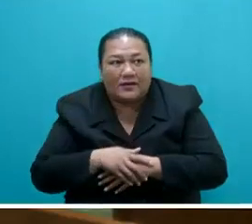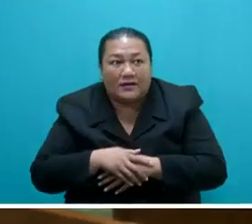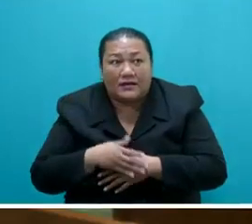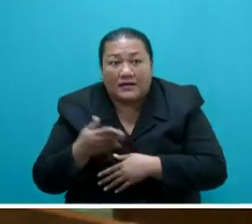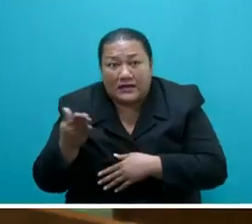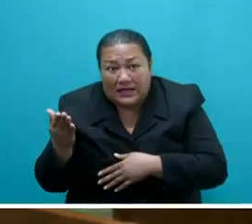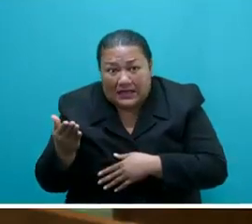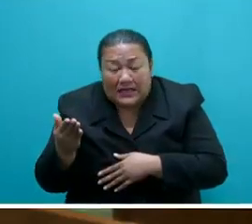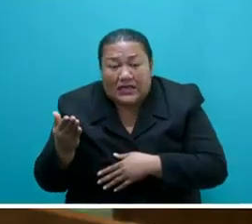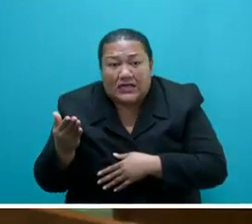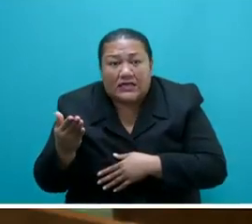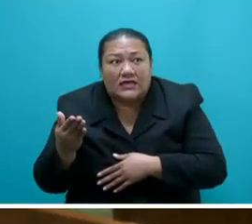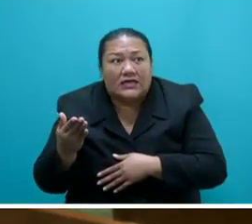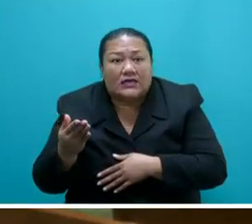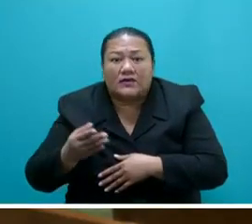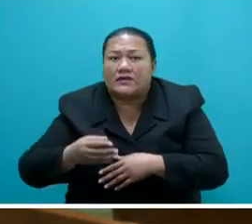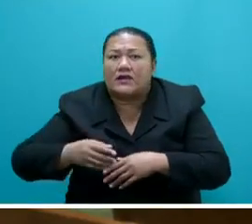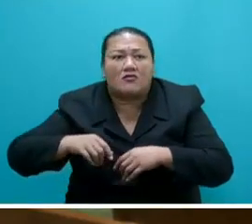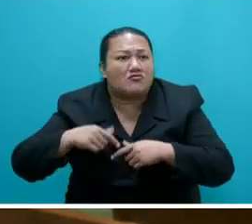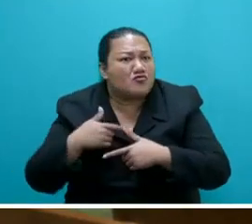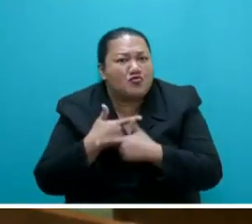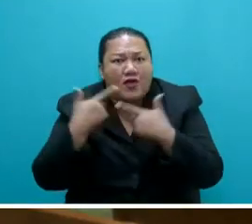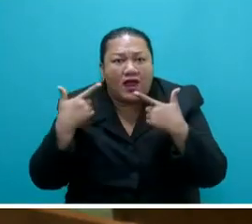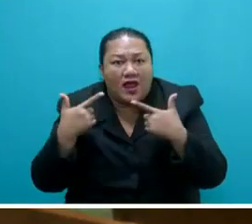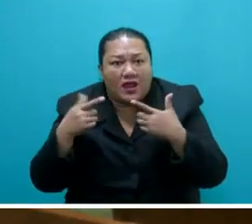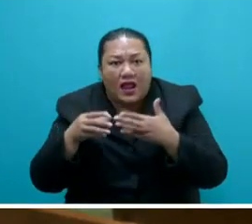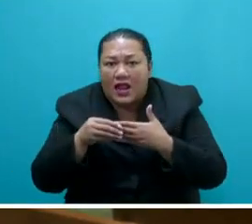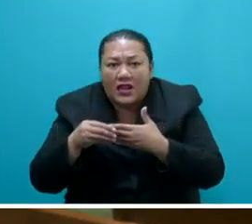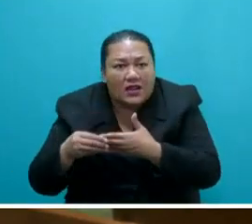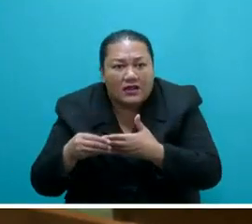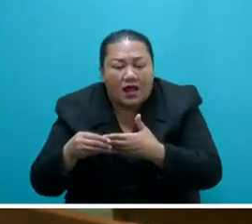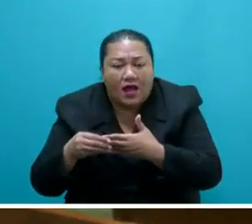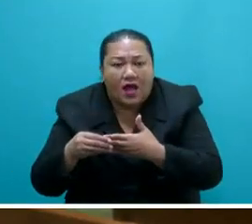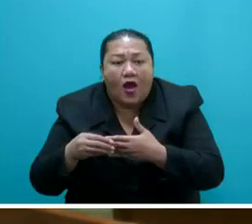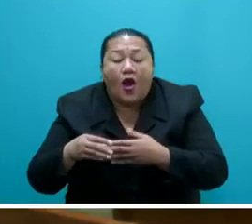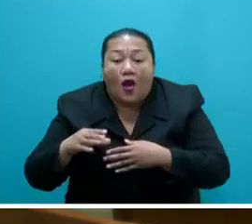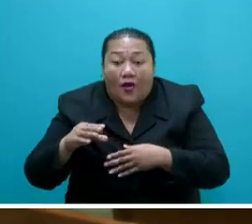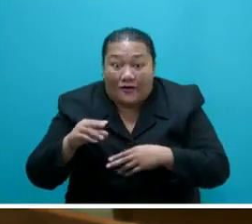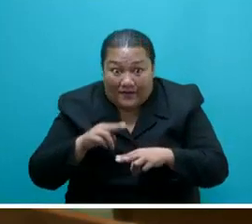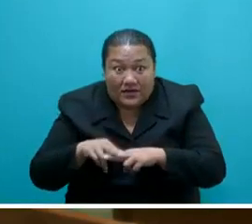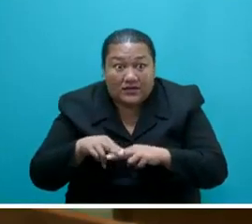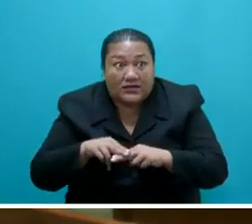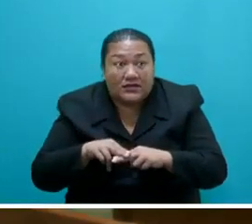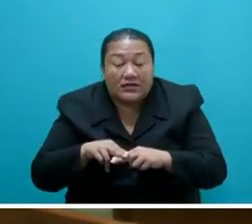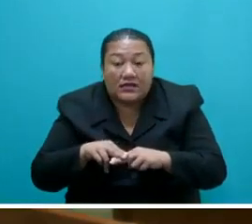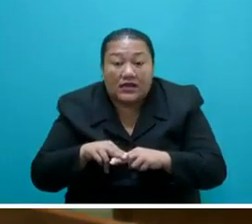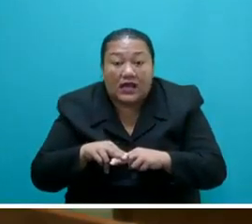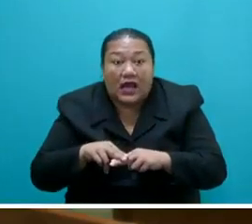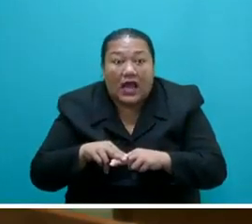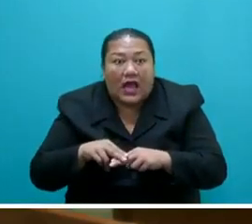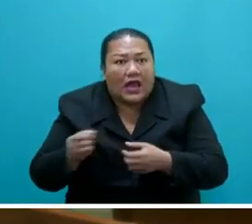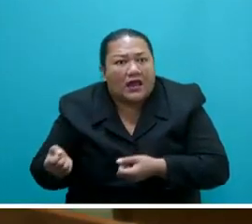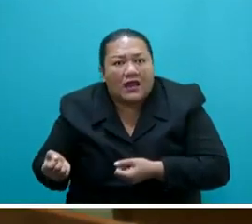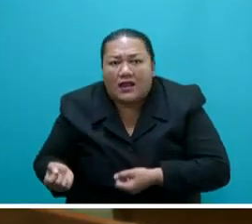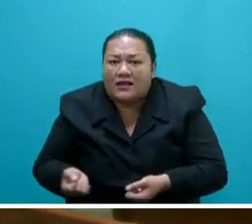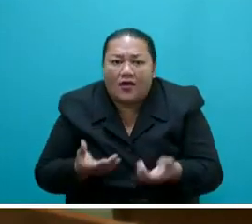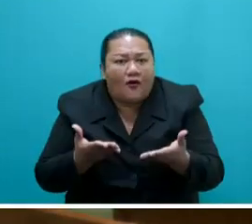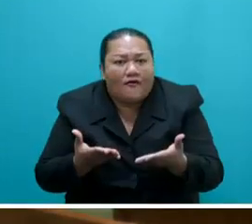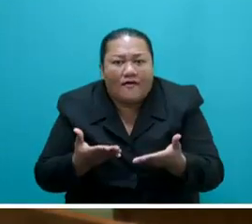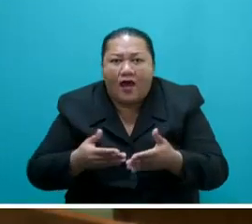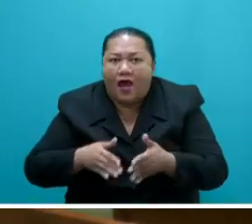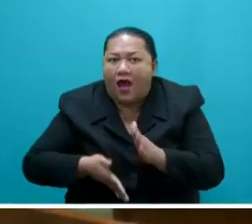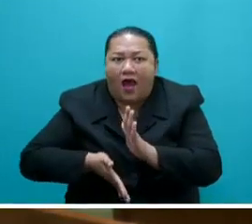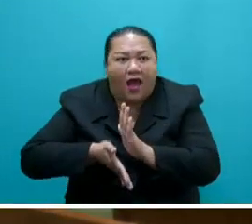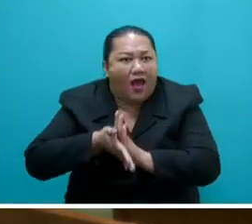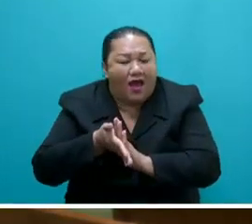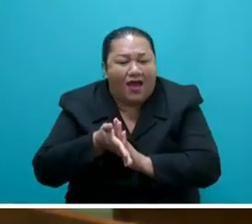he assumed the highest office in the land. But shamefully, not one member of SODELPA was